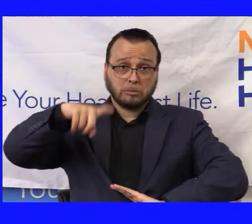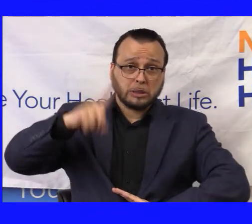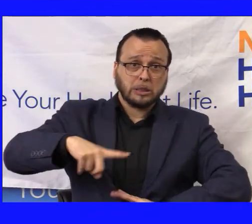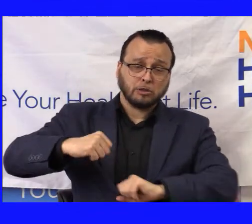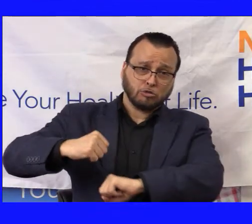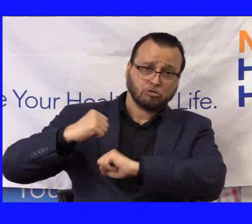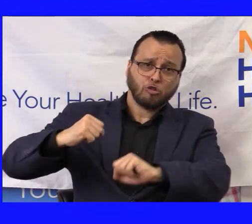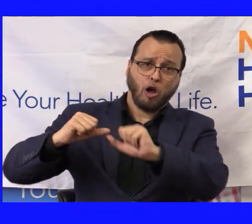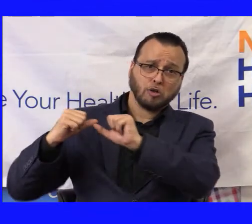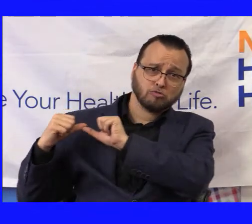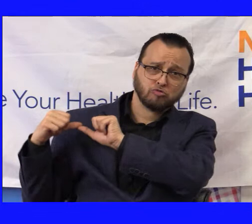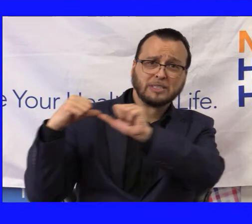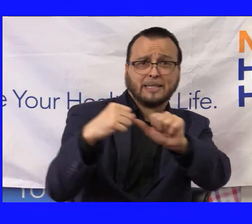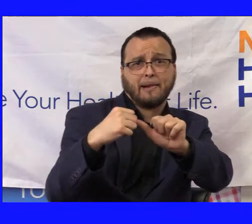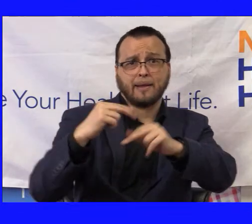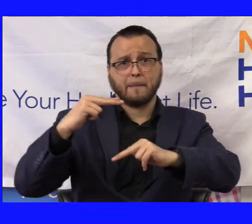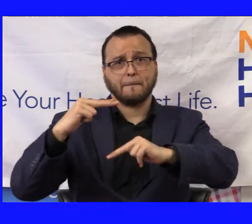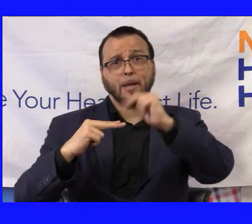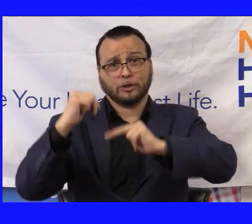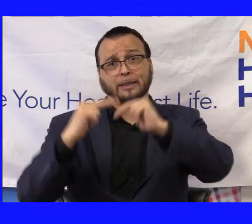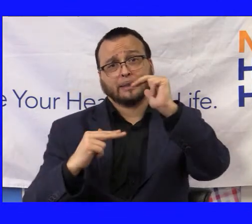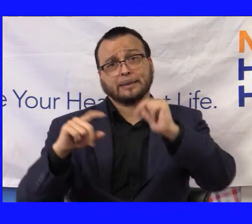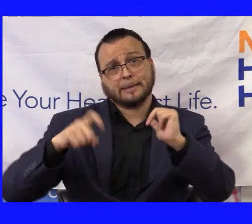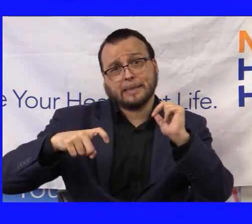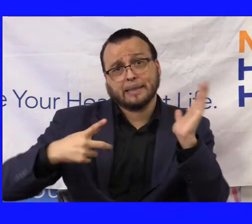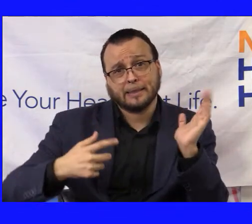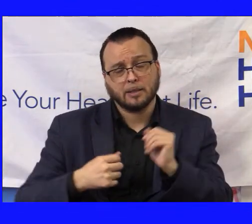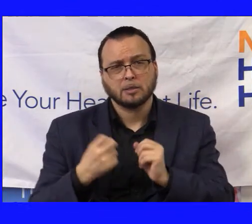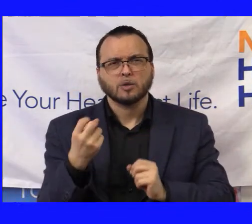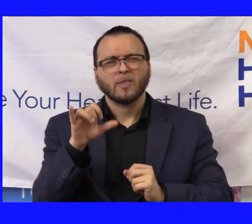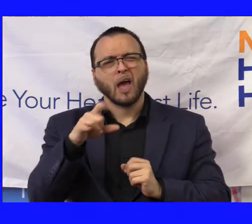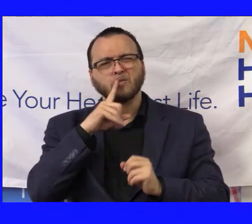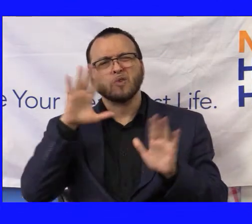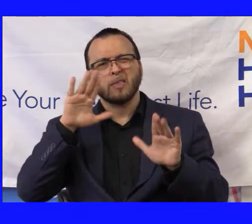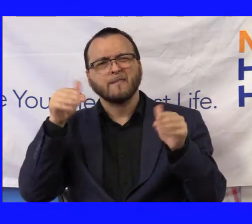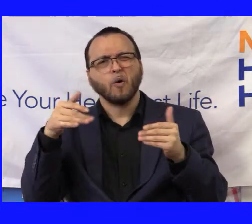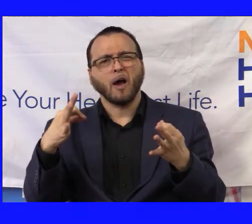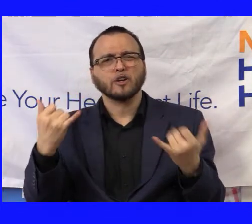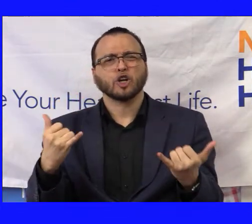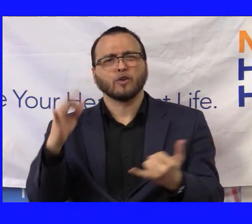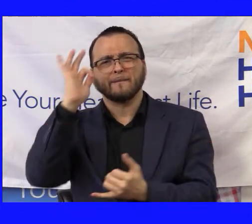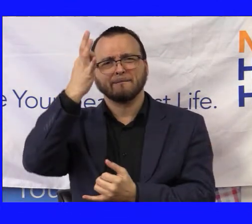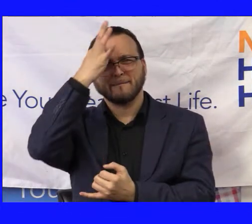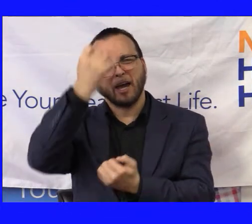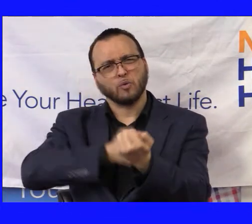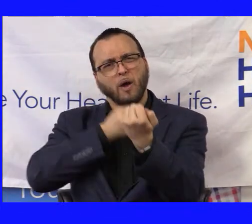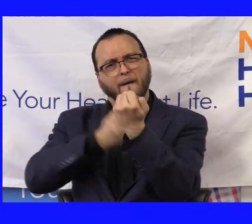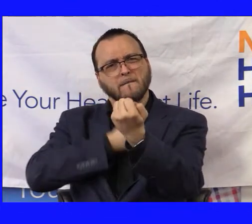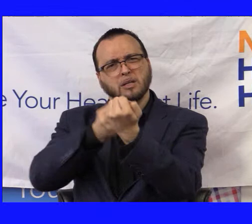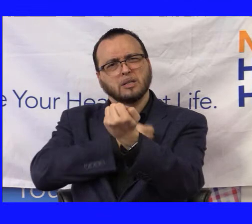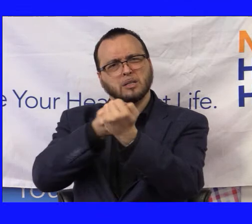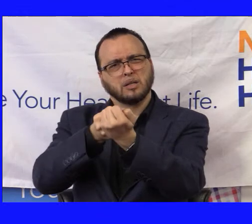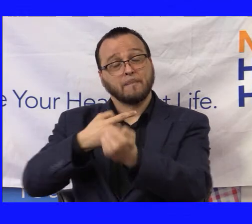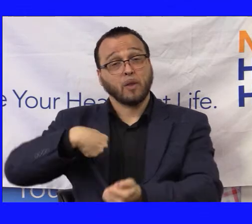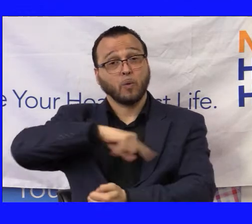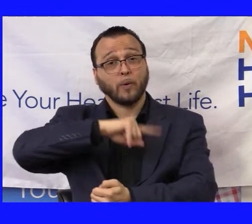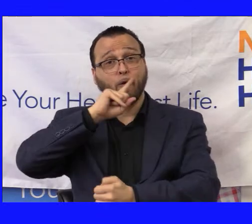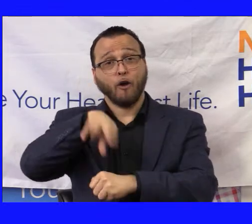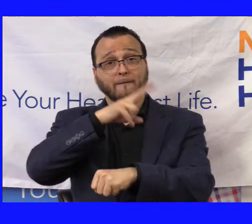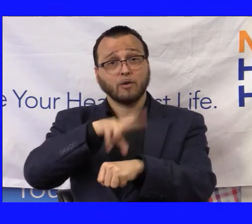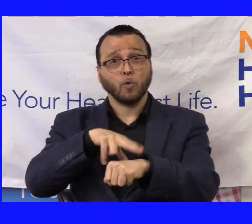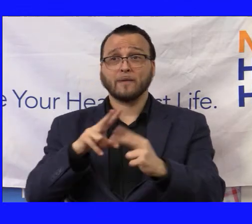resilient building. So that's, very much the focus of current federal advocacy. We are, of course,